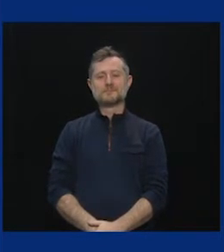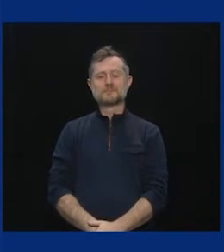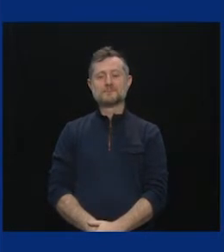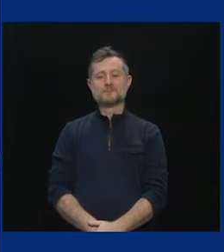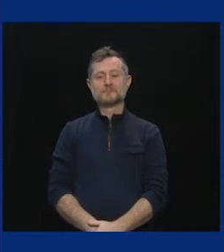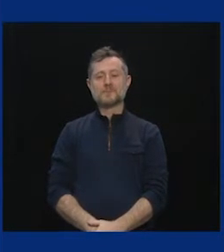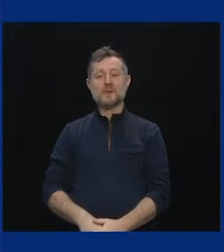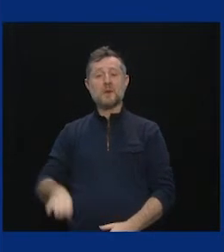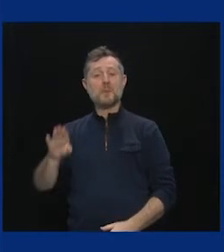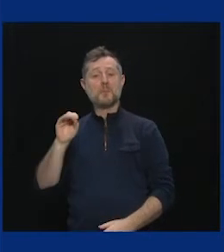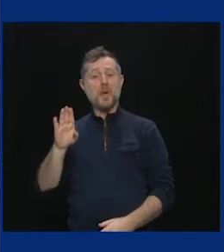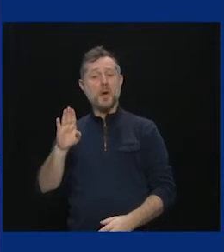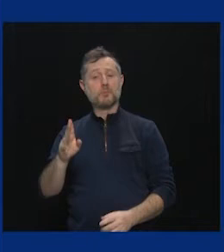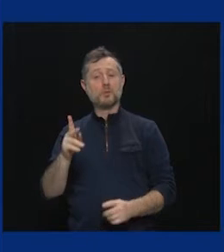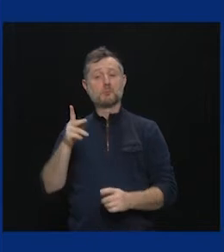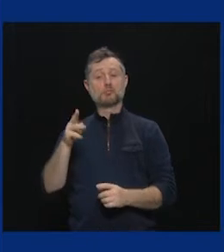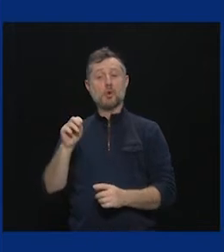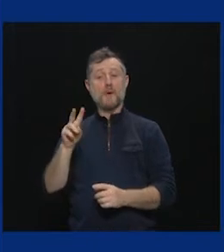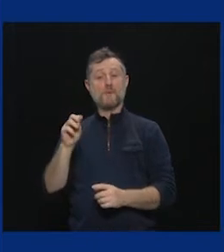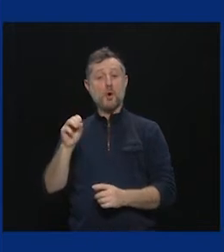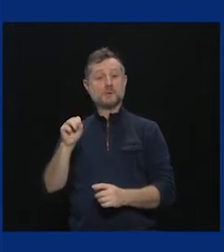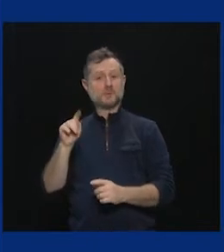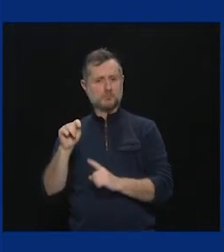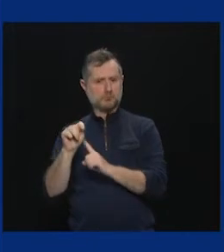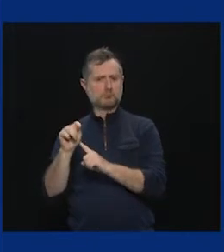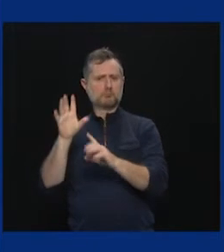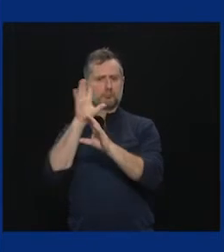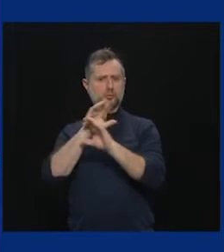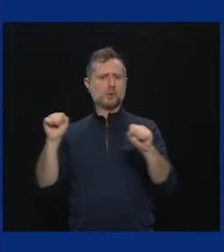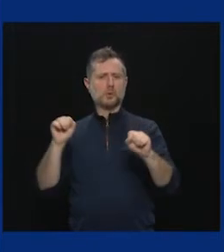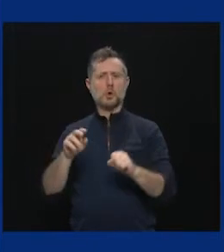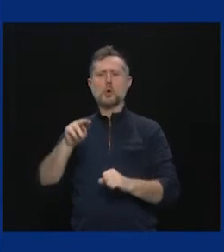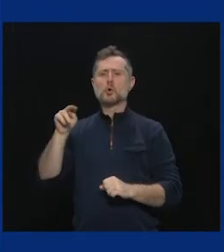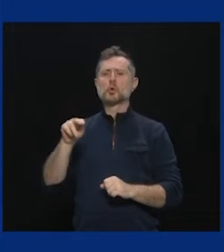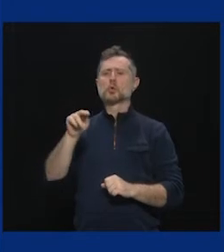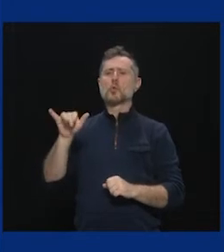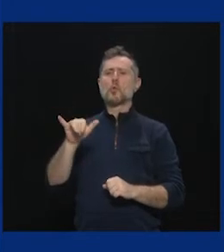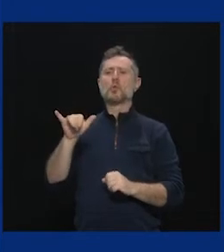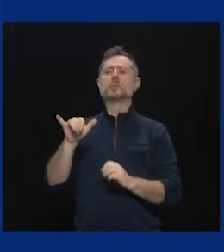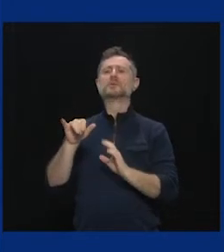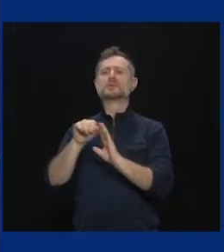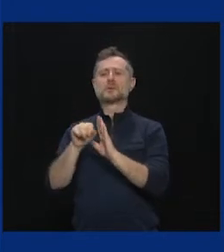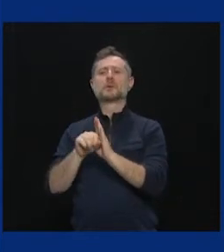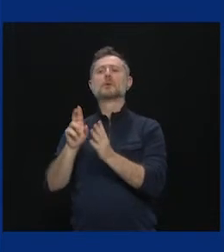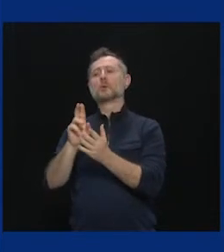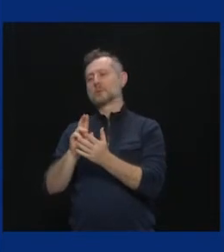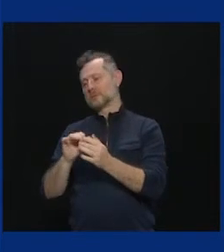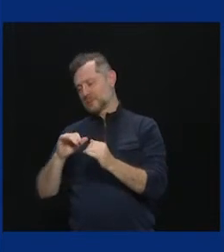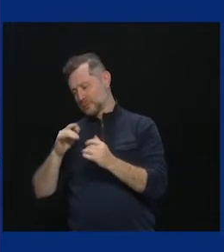Bob Provost, President, NYCS Tourism Industry Association.